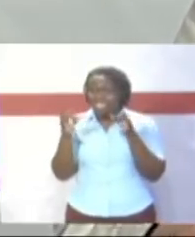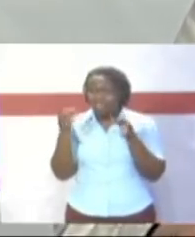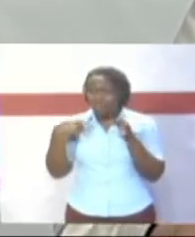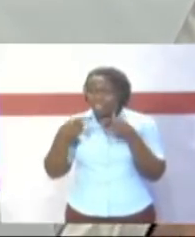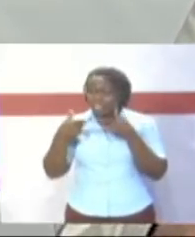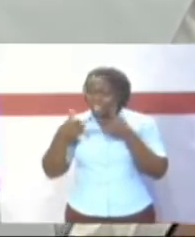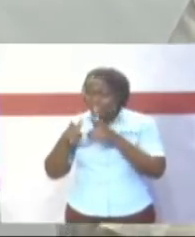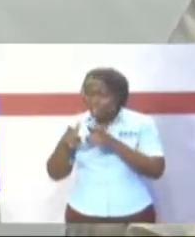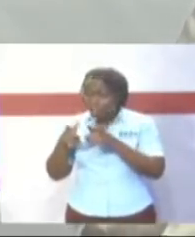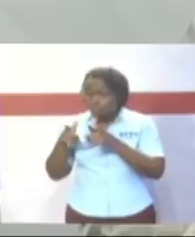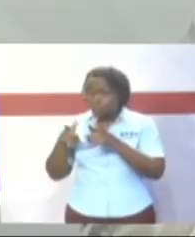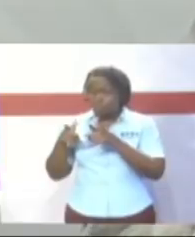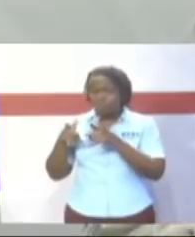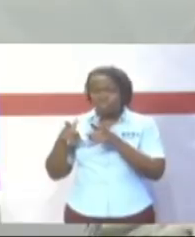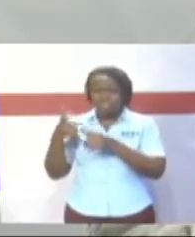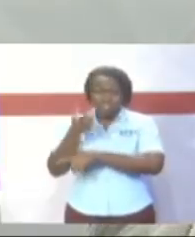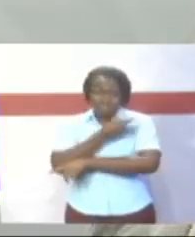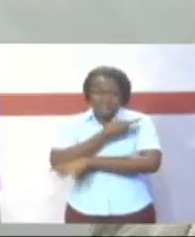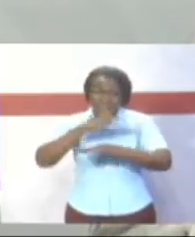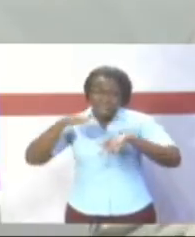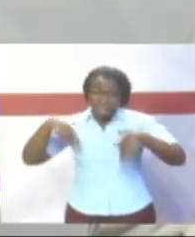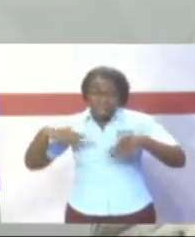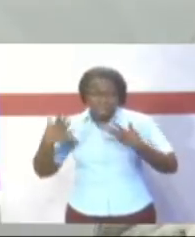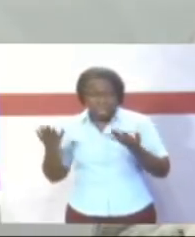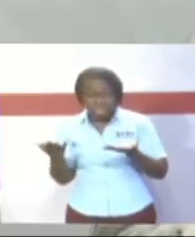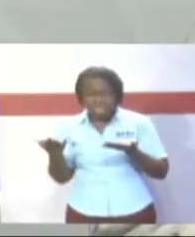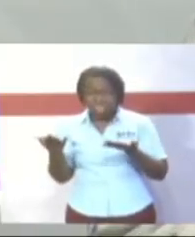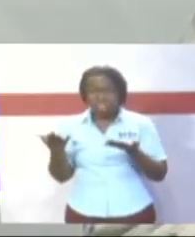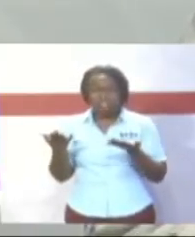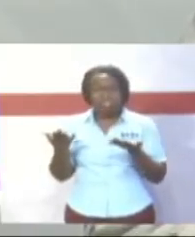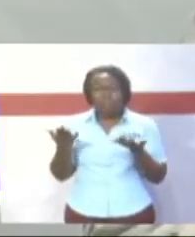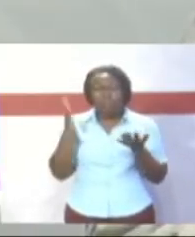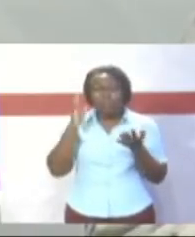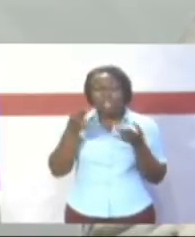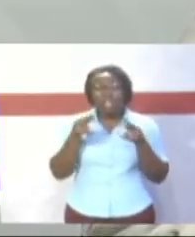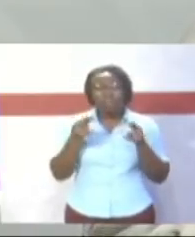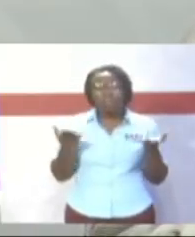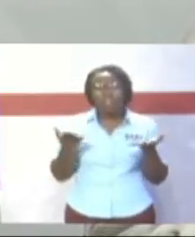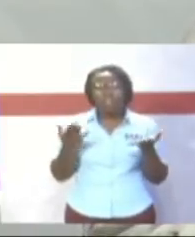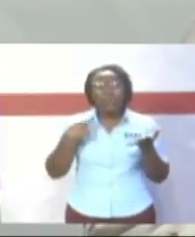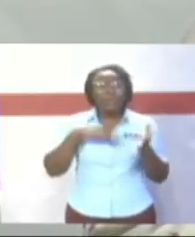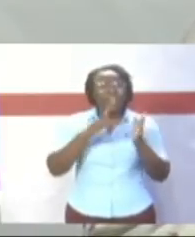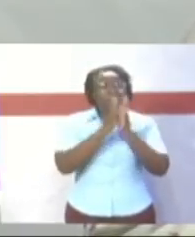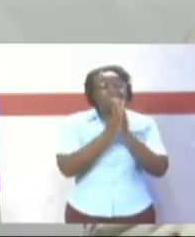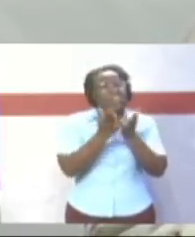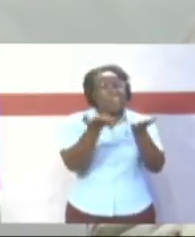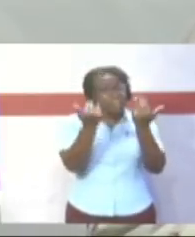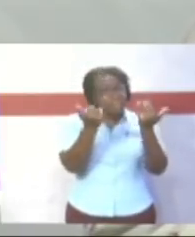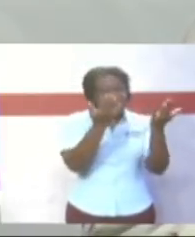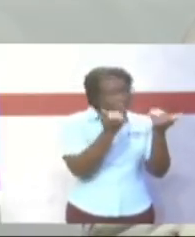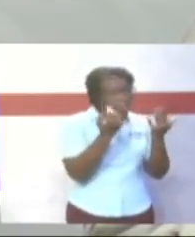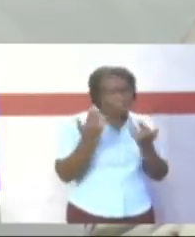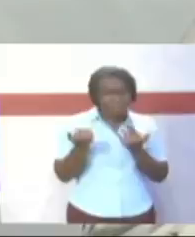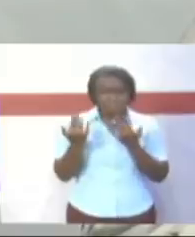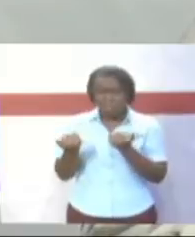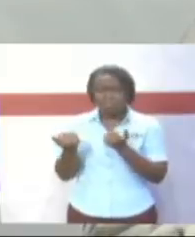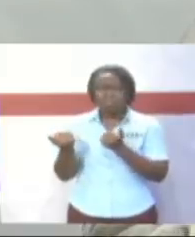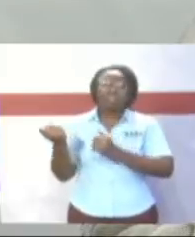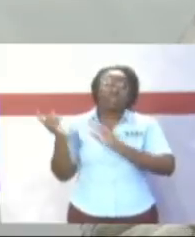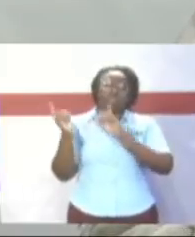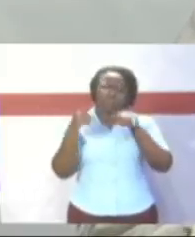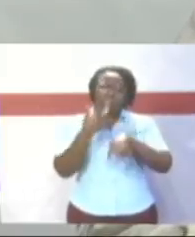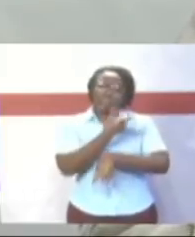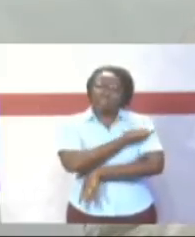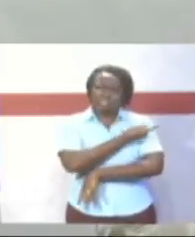this? So we are asking folks to try to come out and be vaccinated. Try to come out and